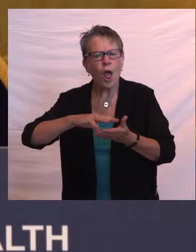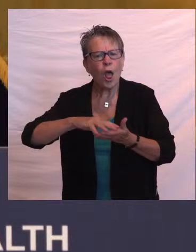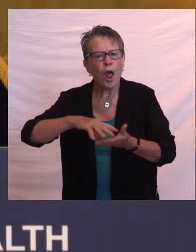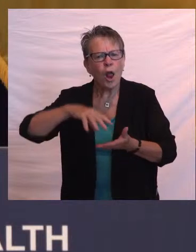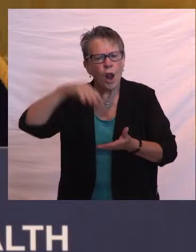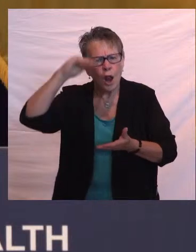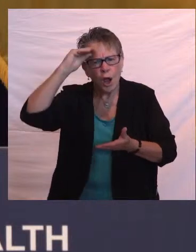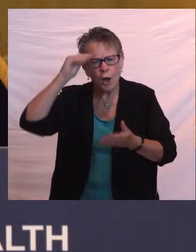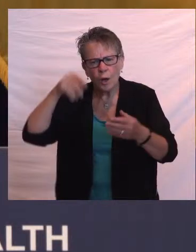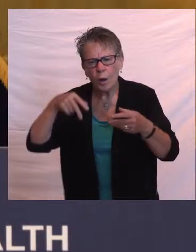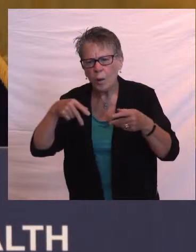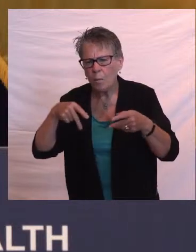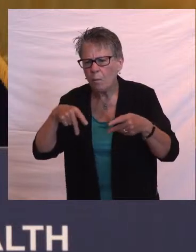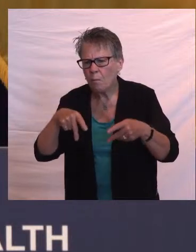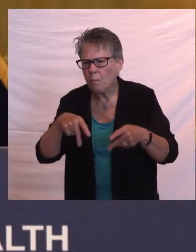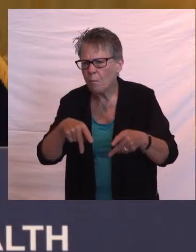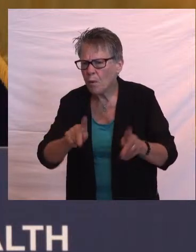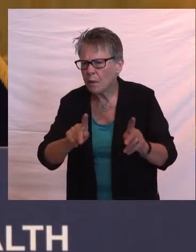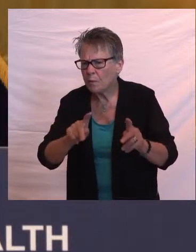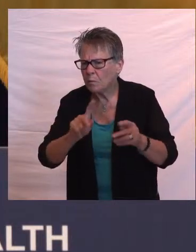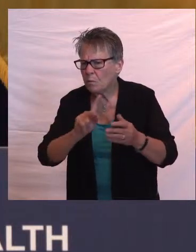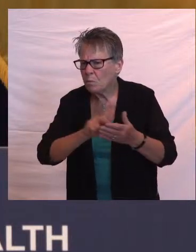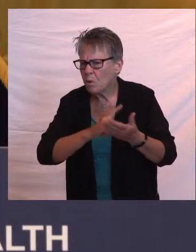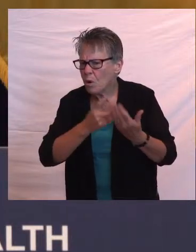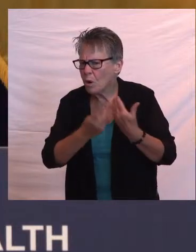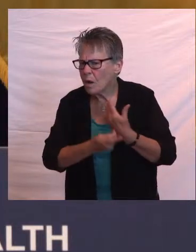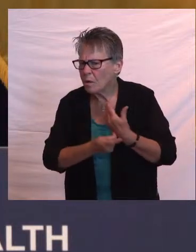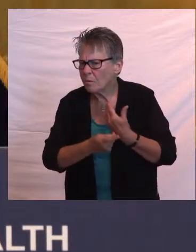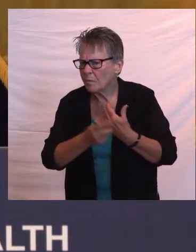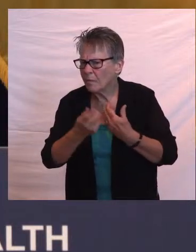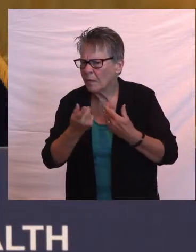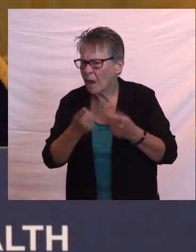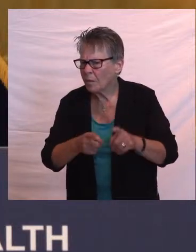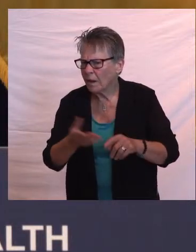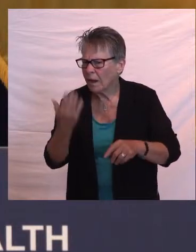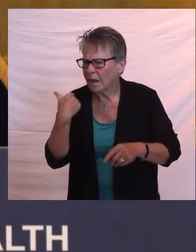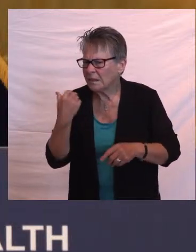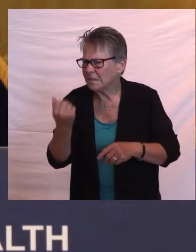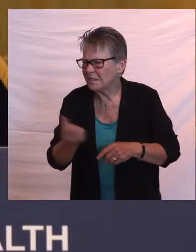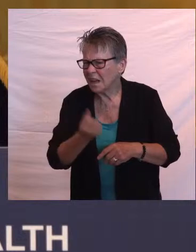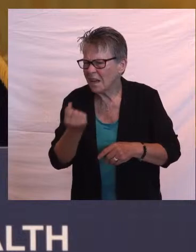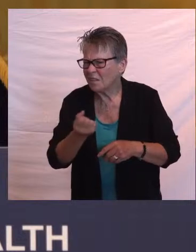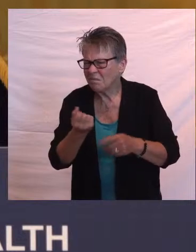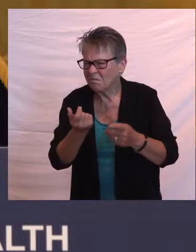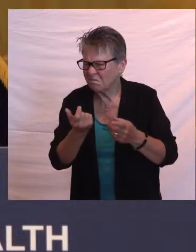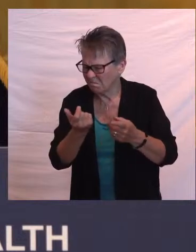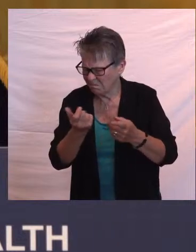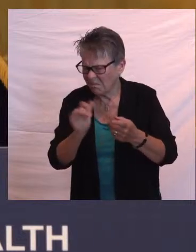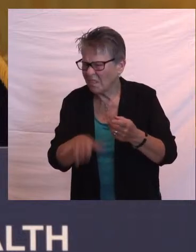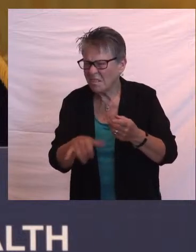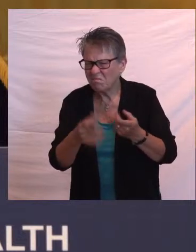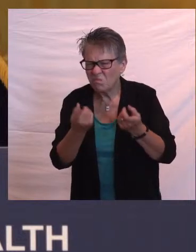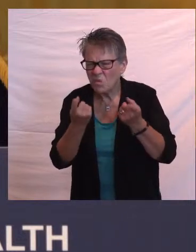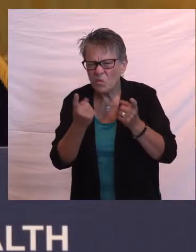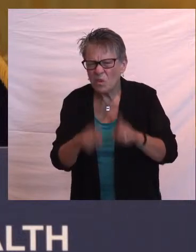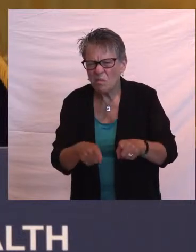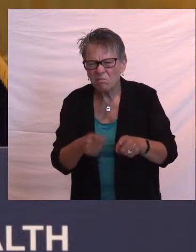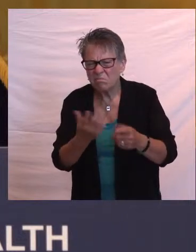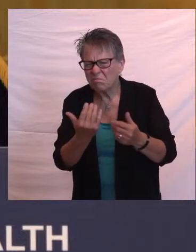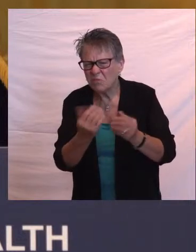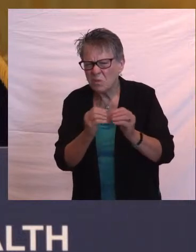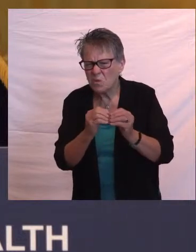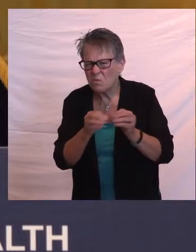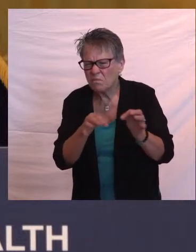Saturday. I just want to know, how did that go? And more generally, what is the hesitation to fully reopen the MVC for